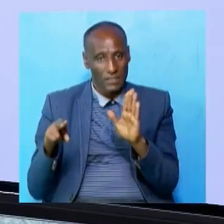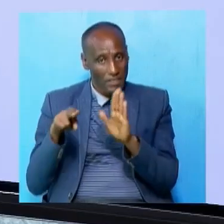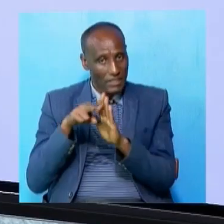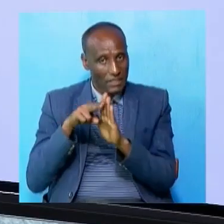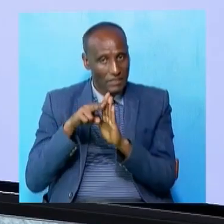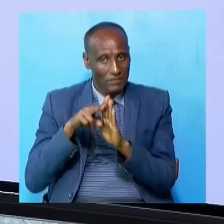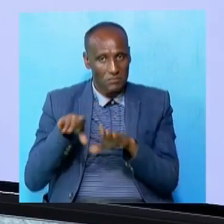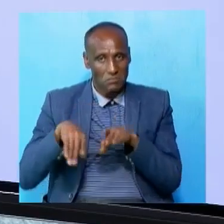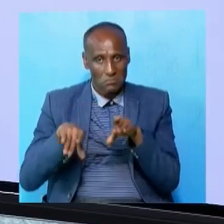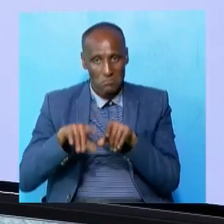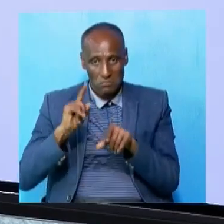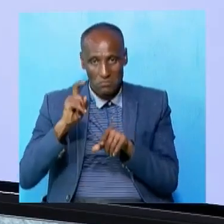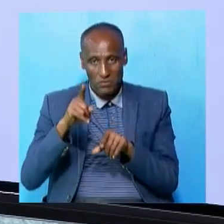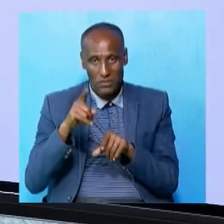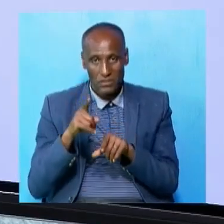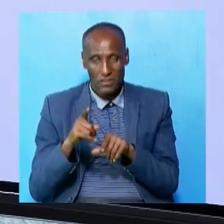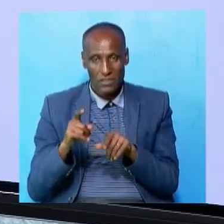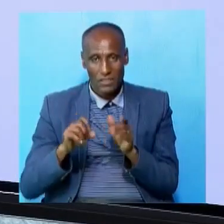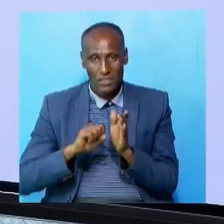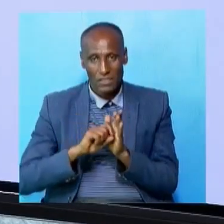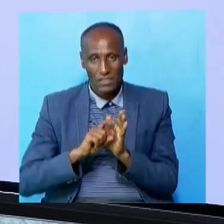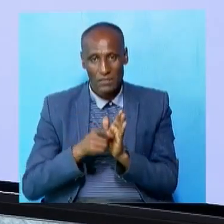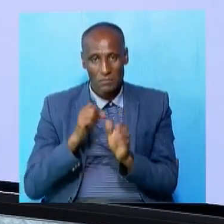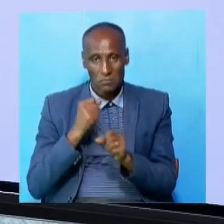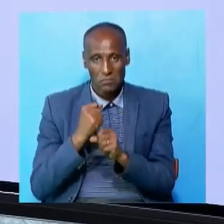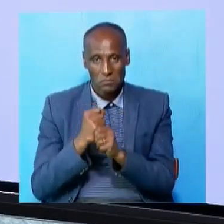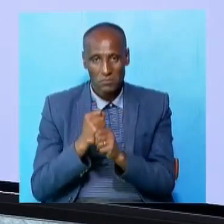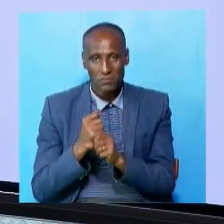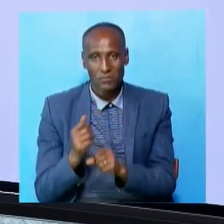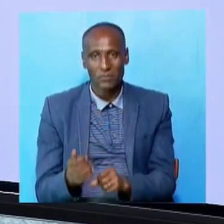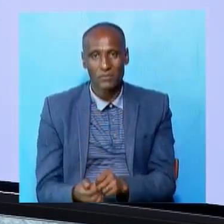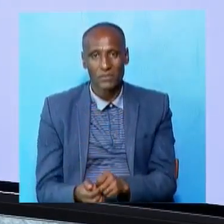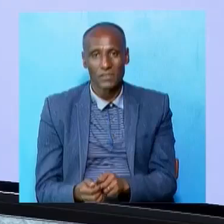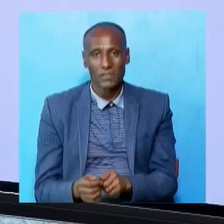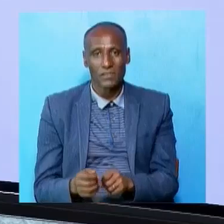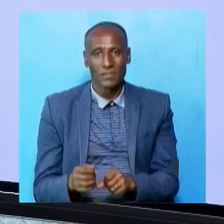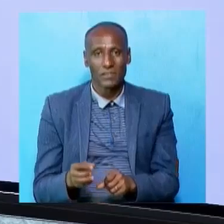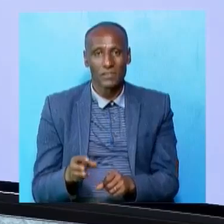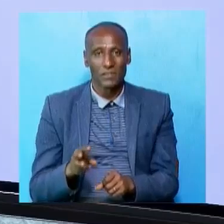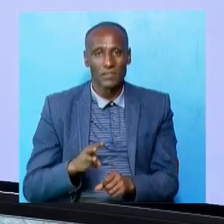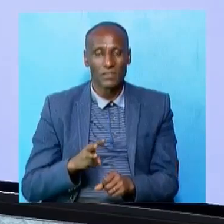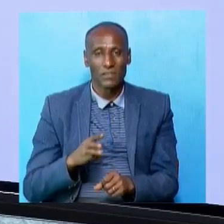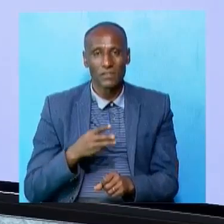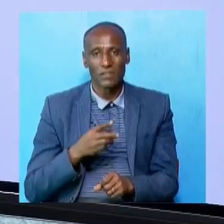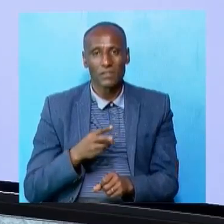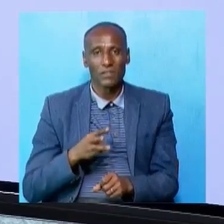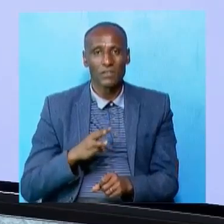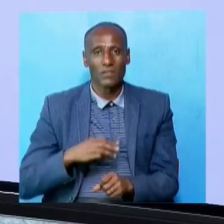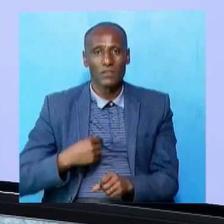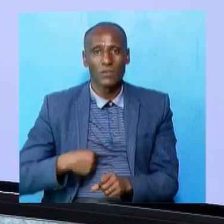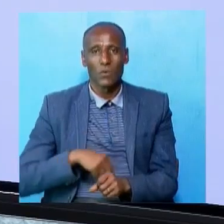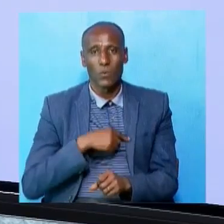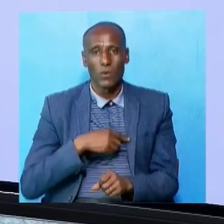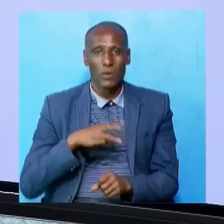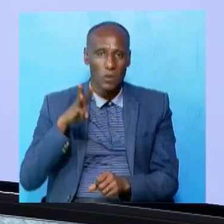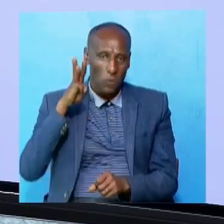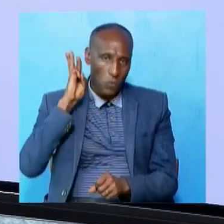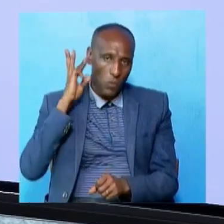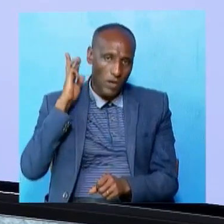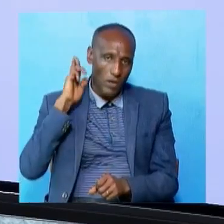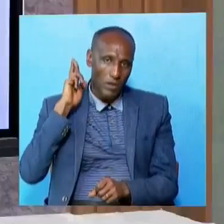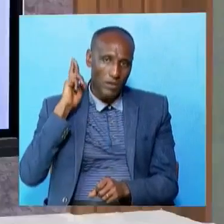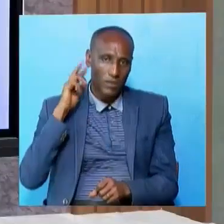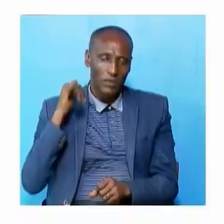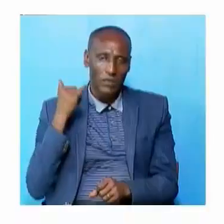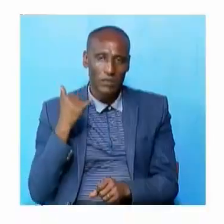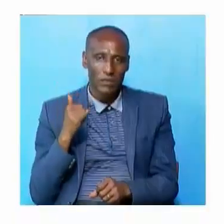negative? Let's do it. We were playing football. How can we make it negative?